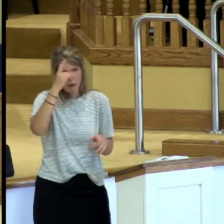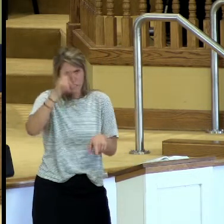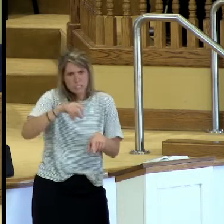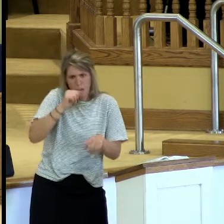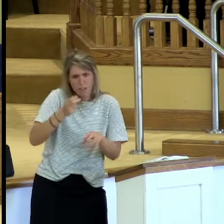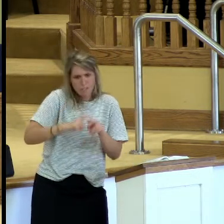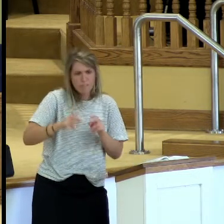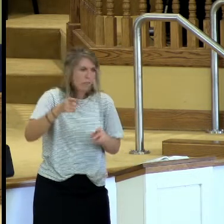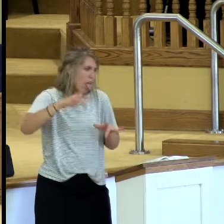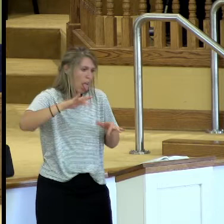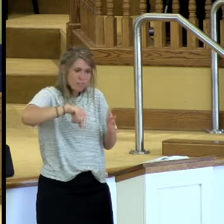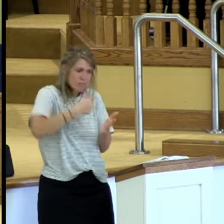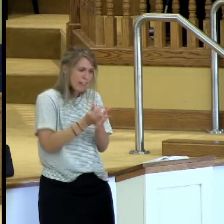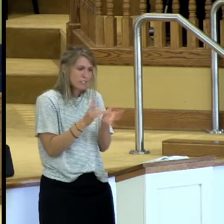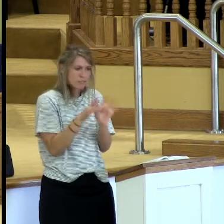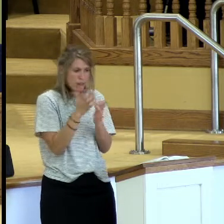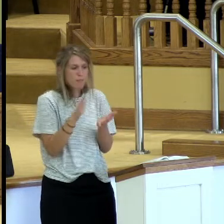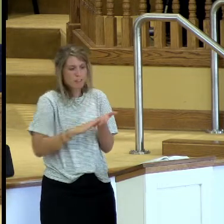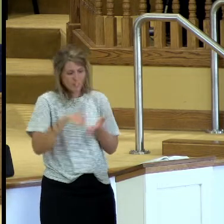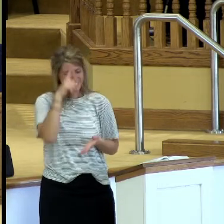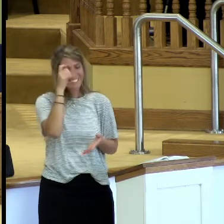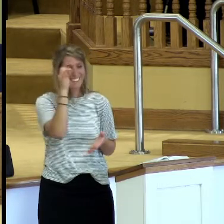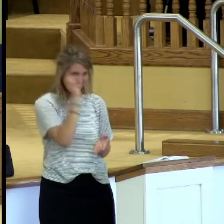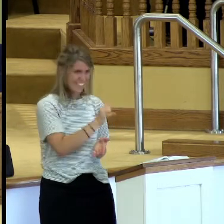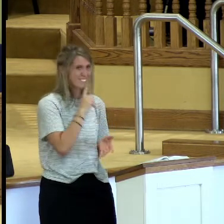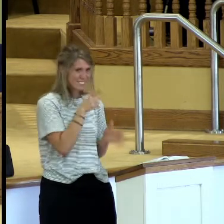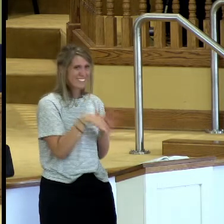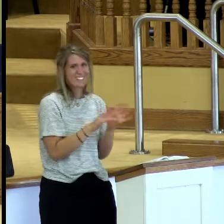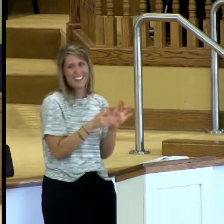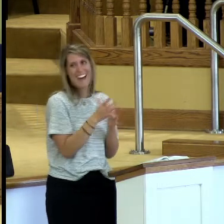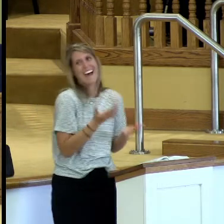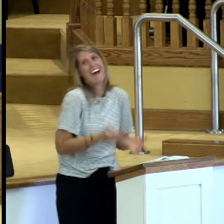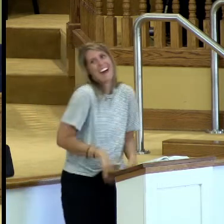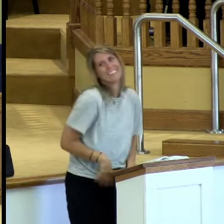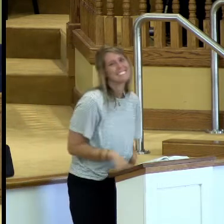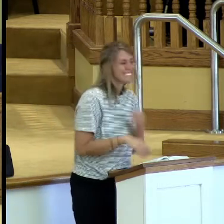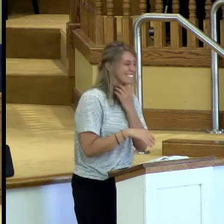haven't graduated Bible college yet, because that's in the Bible.